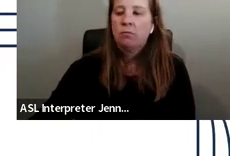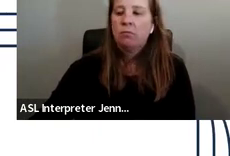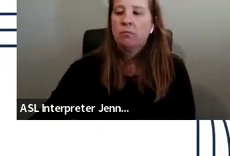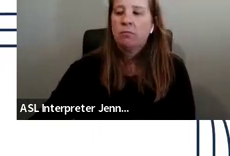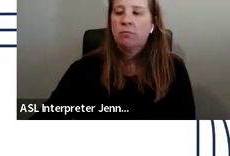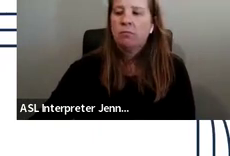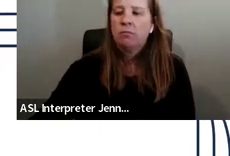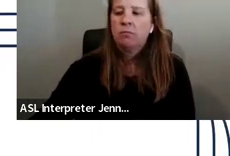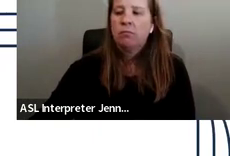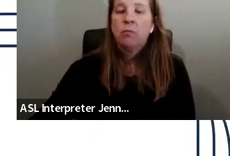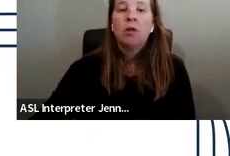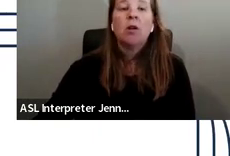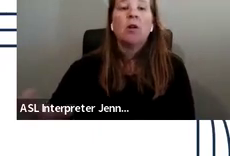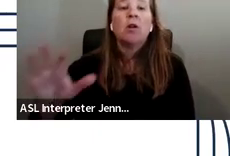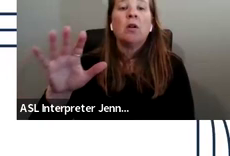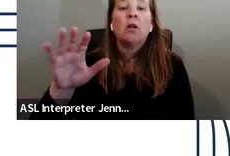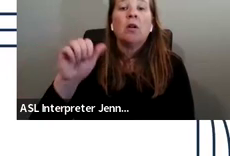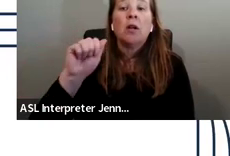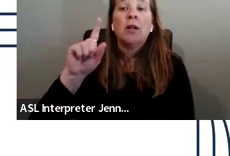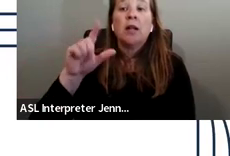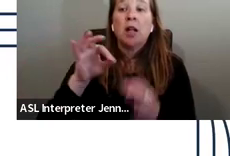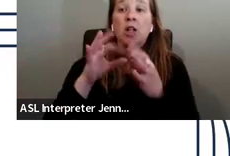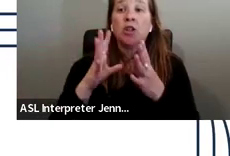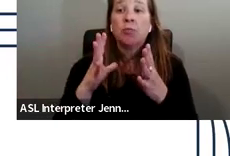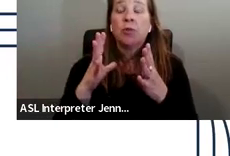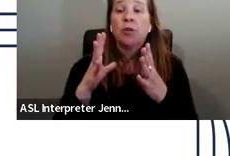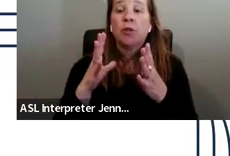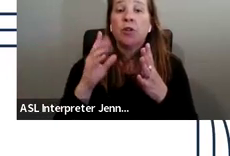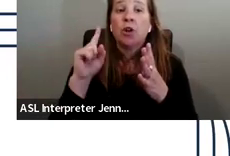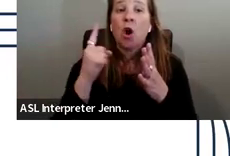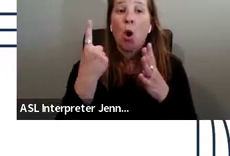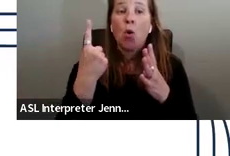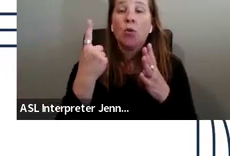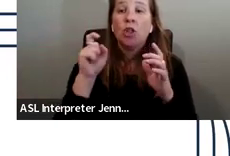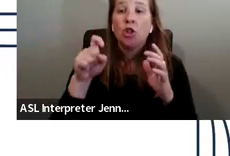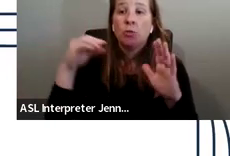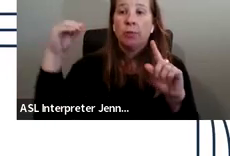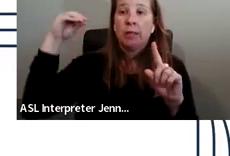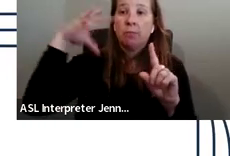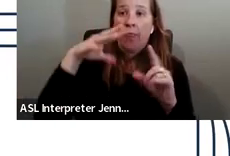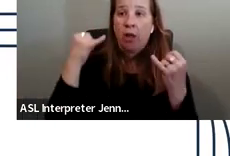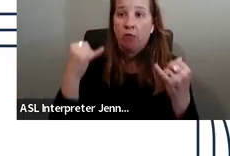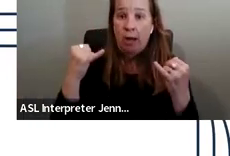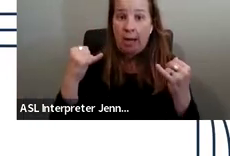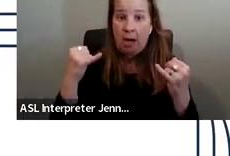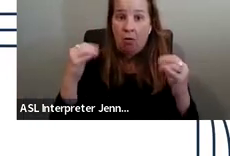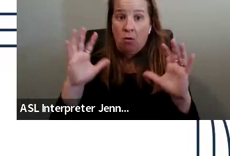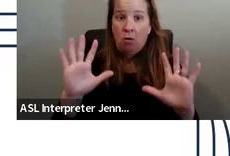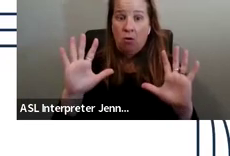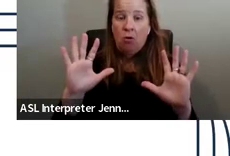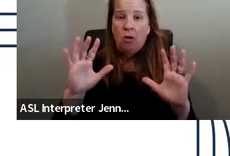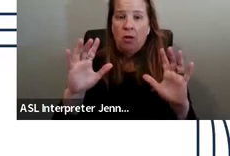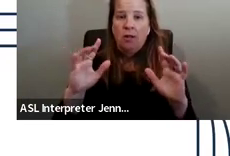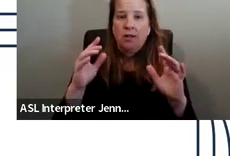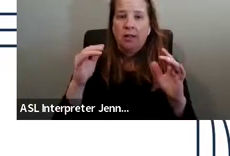All right. The our ASL interpreter and only our ASL interpreter should be spotlighted at the moment. If anyone is still having a problem